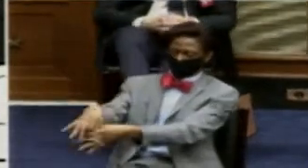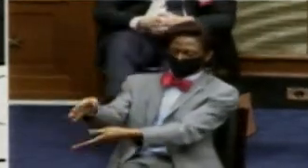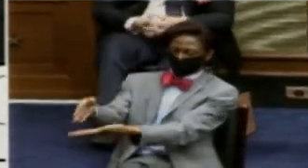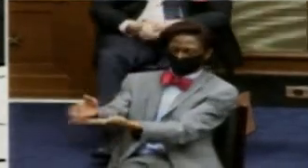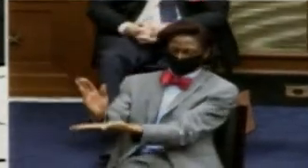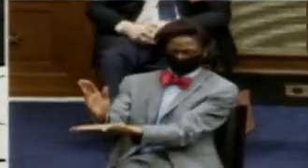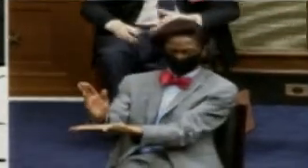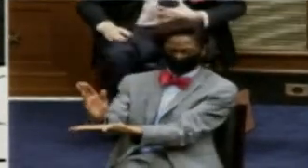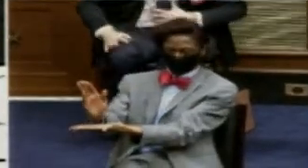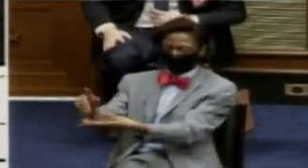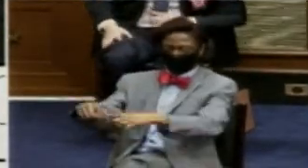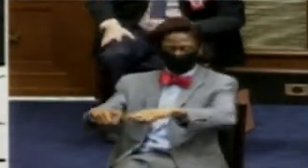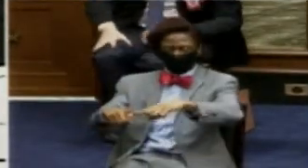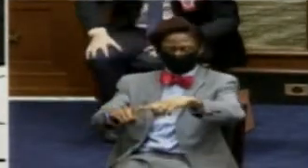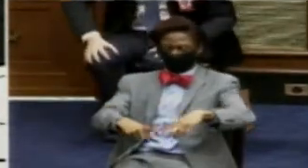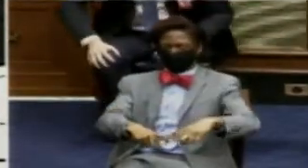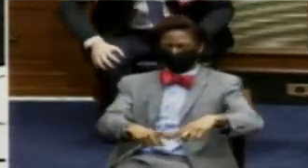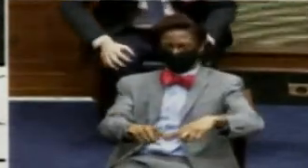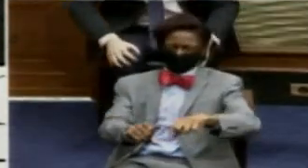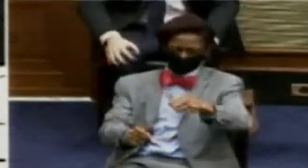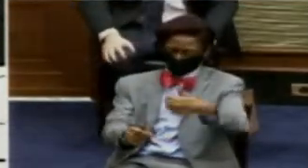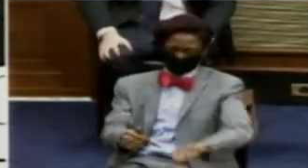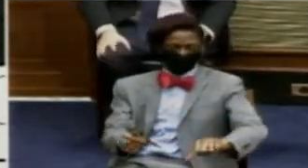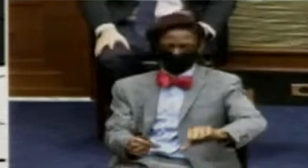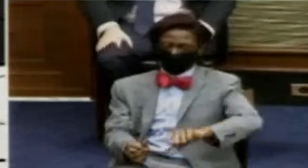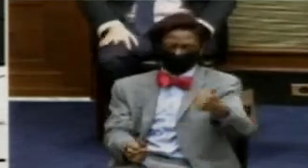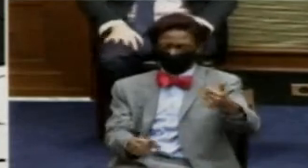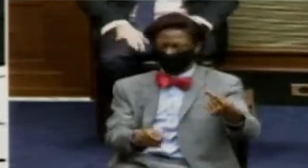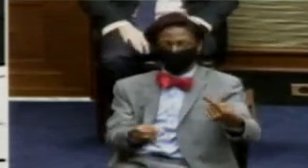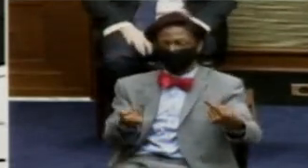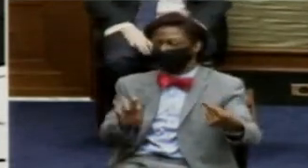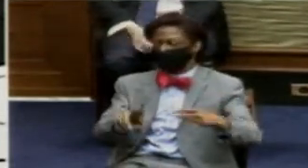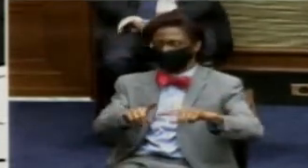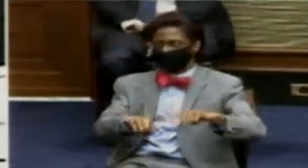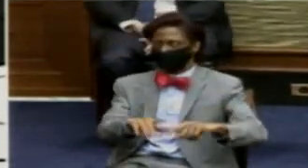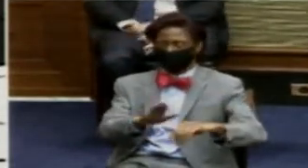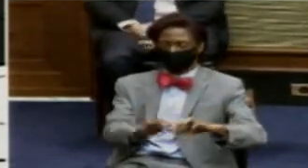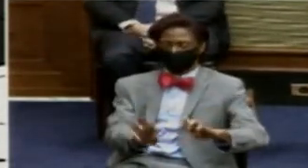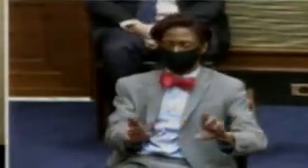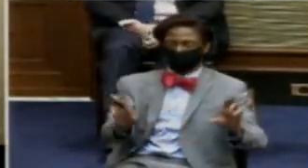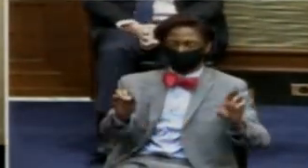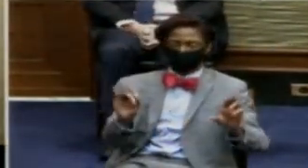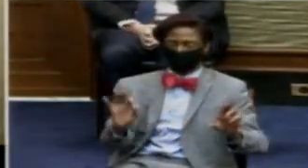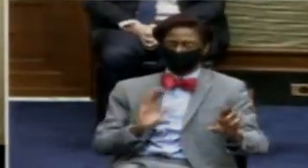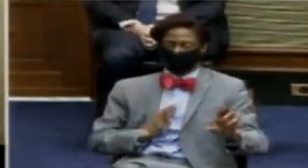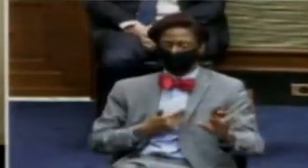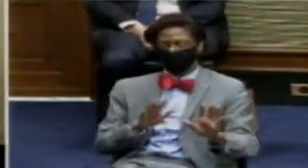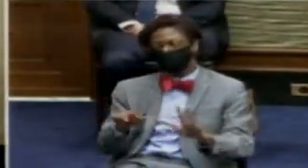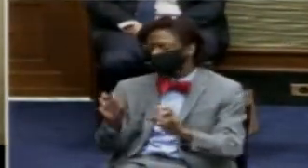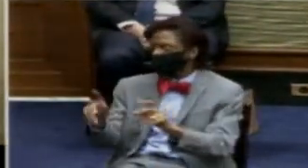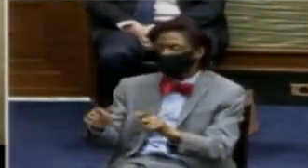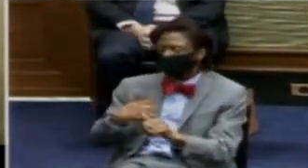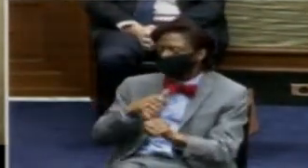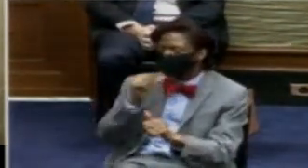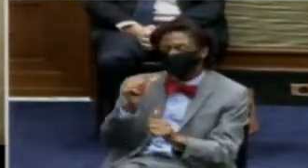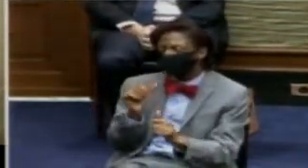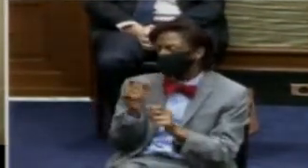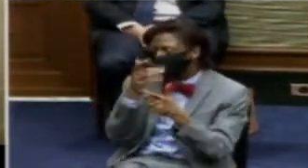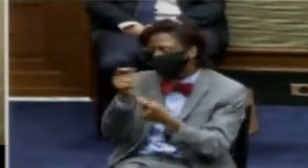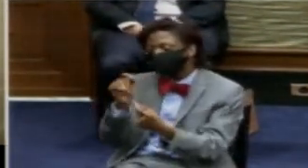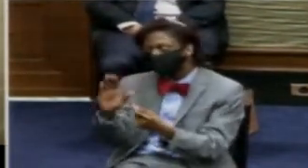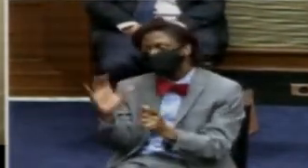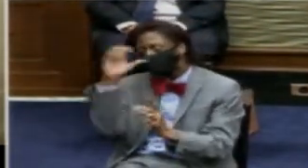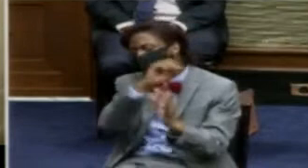on anybody else or the readiness of any other jurisdiction. I'm not interested in what your assumptions